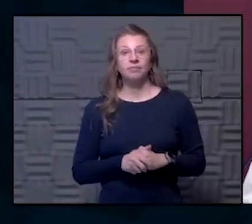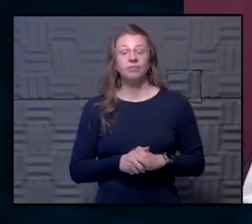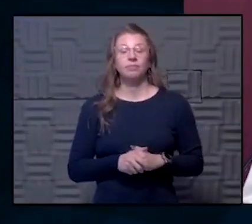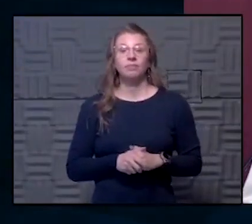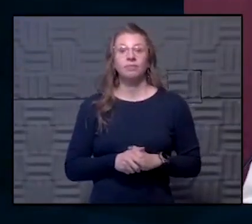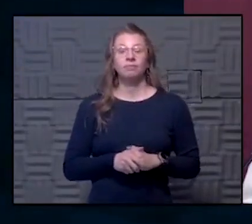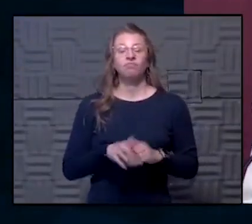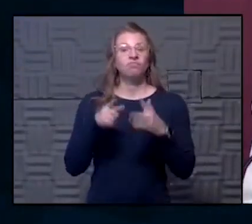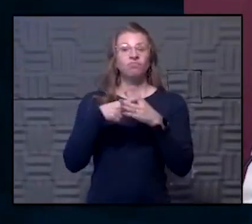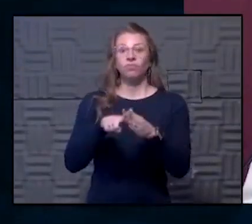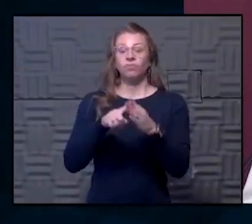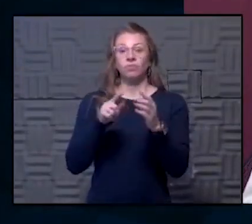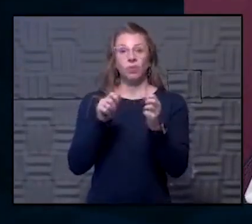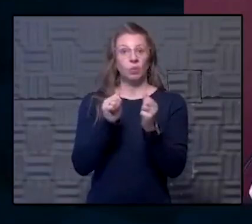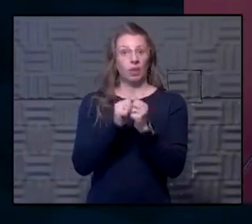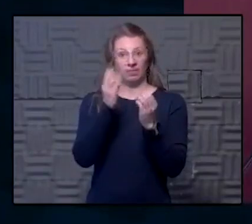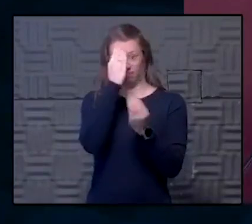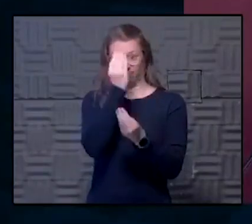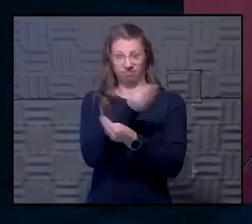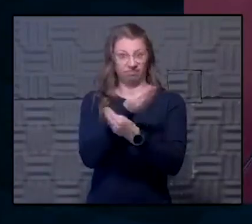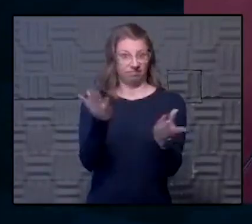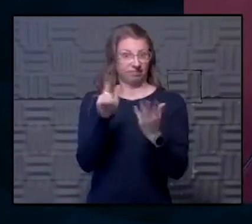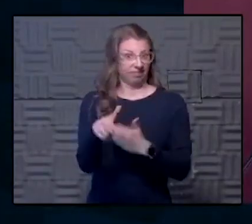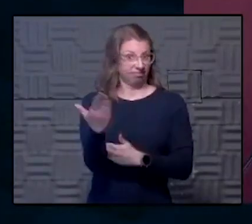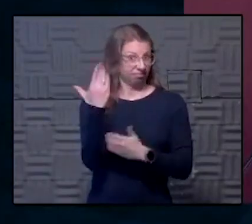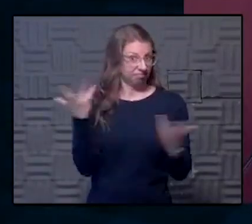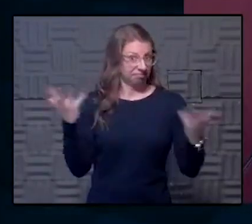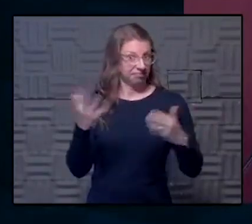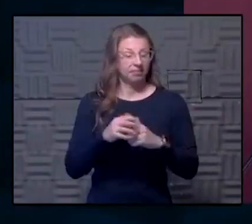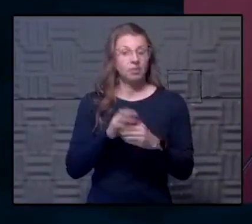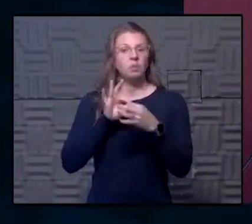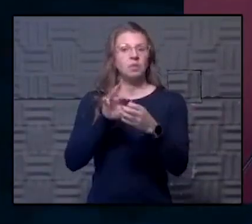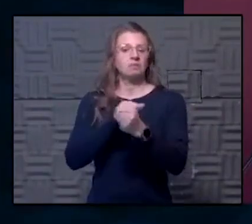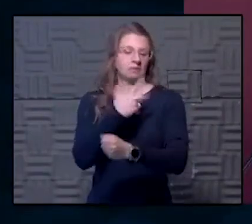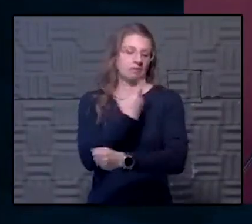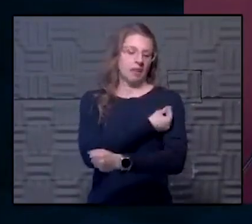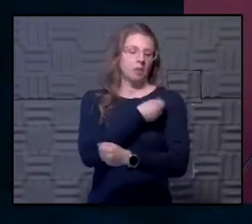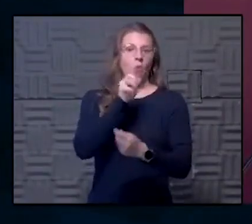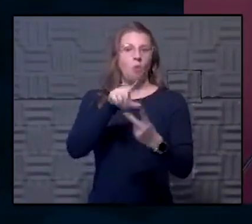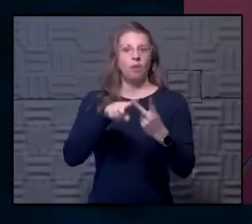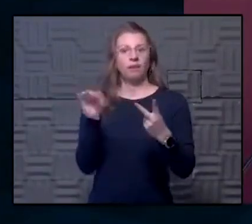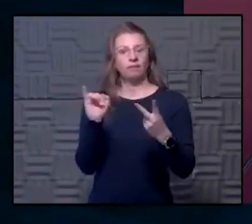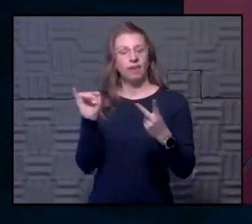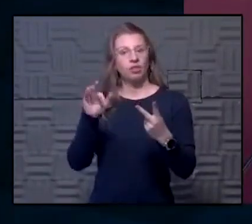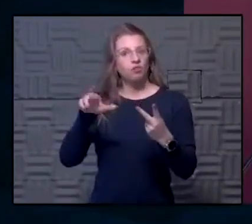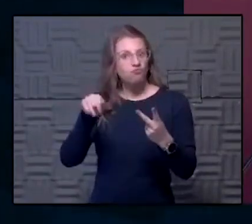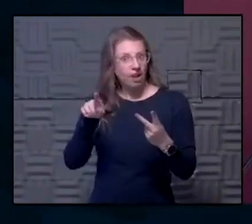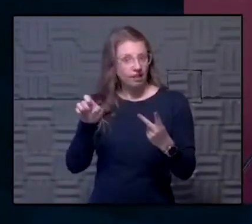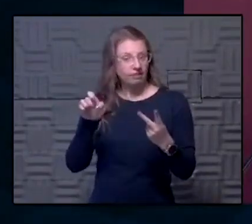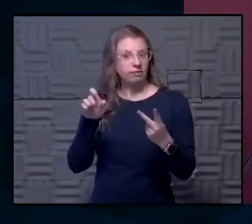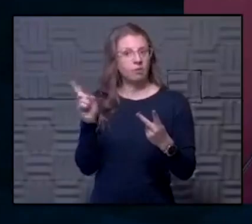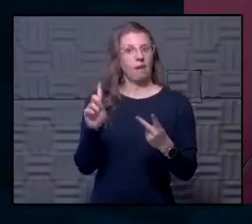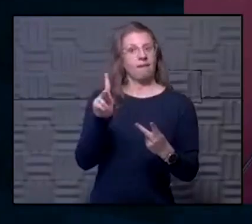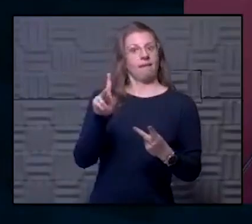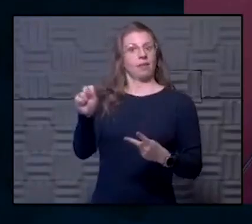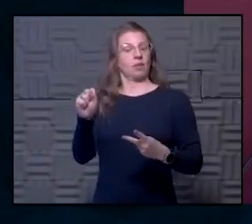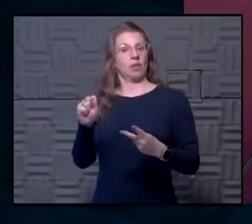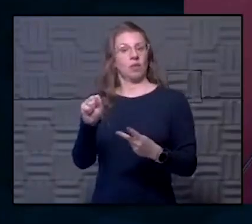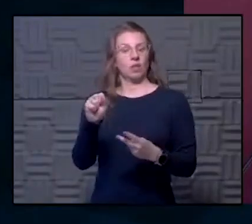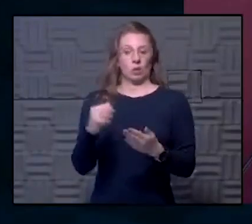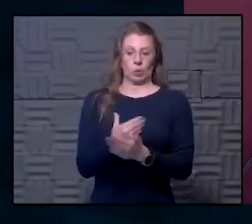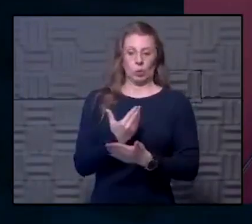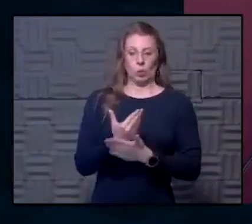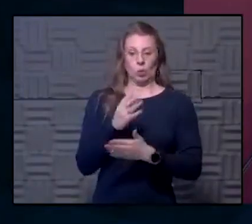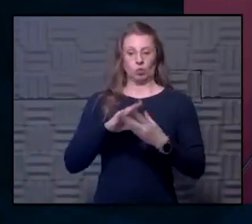you start out with sharing this morning about either vaccines or infection rates in Kansas? I know there are some news stories on